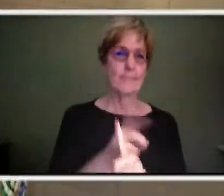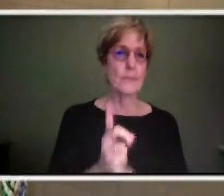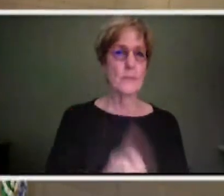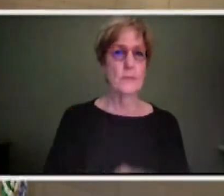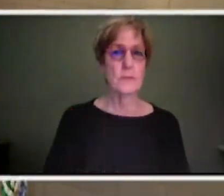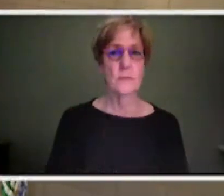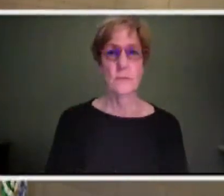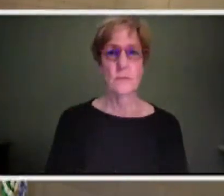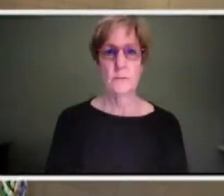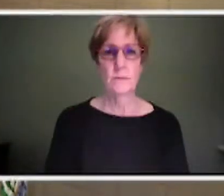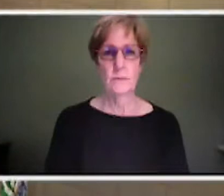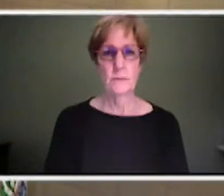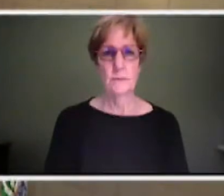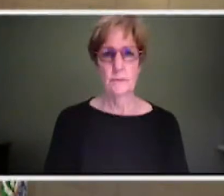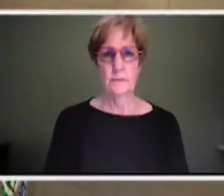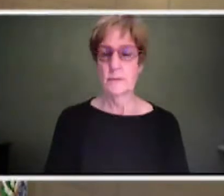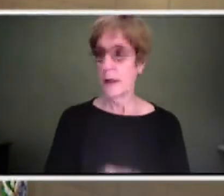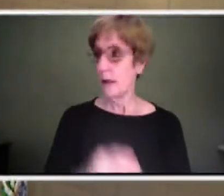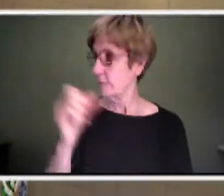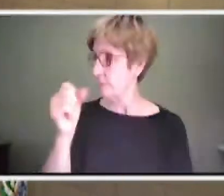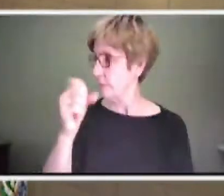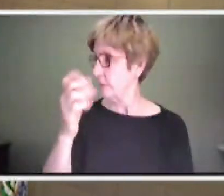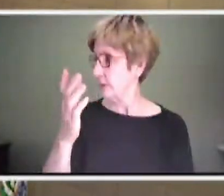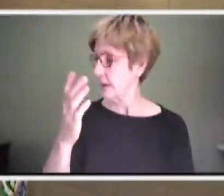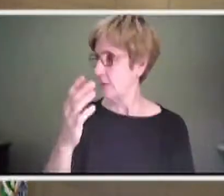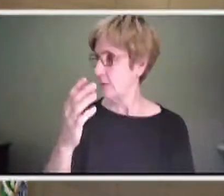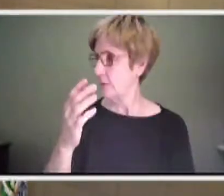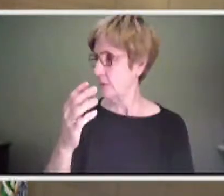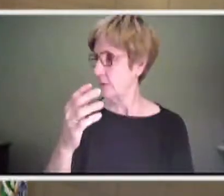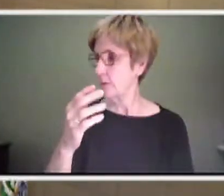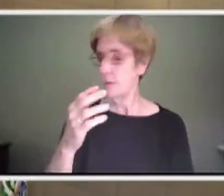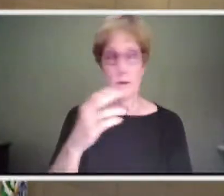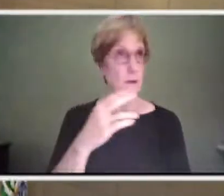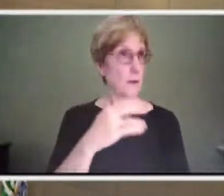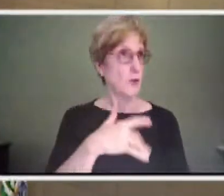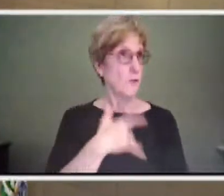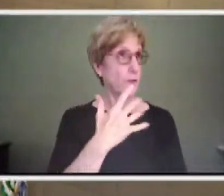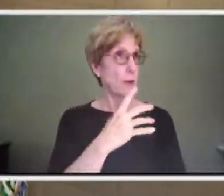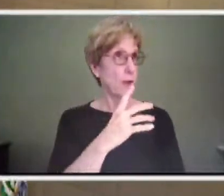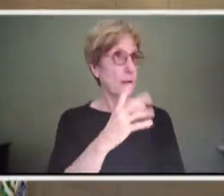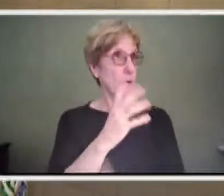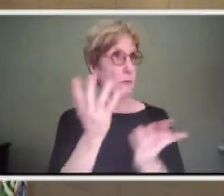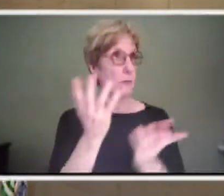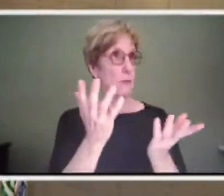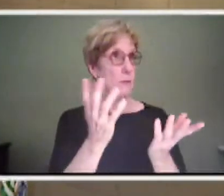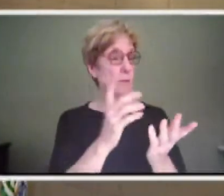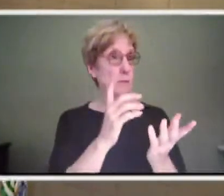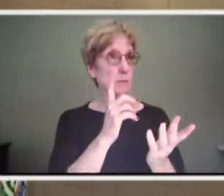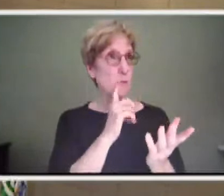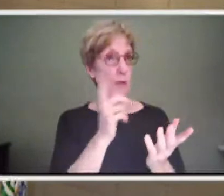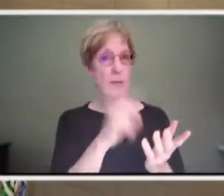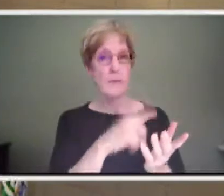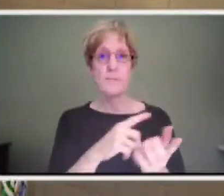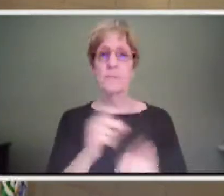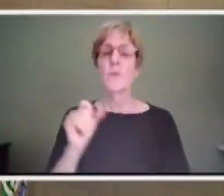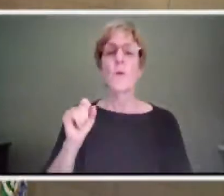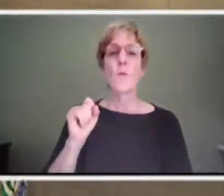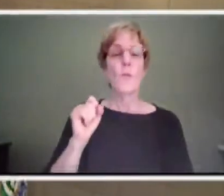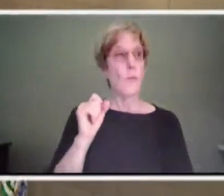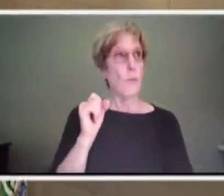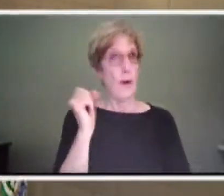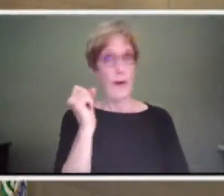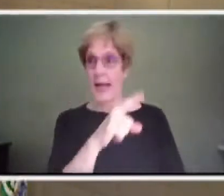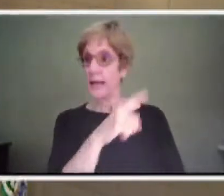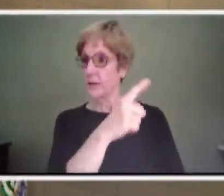thought she did. Do you feel like you've answered the question? Yeah, when I asked her that question and she said